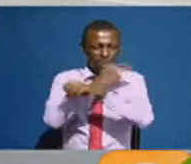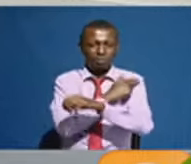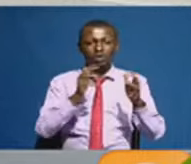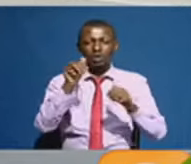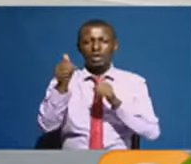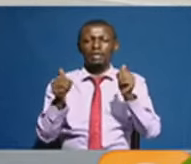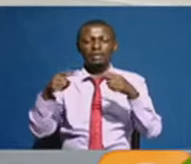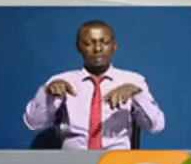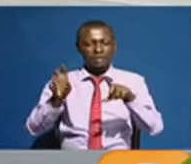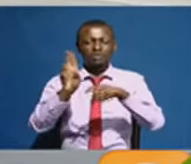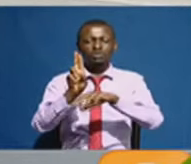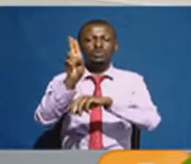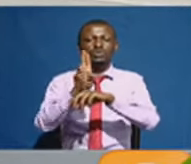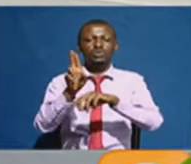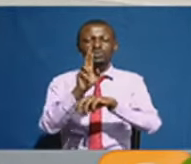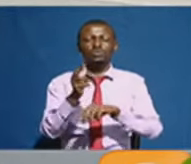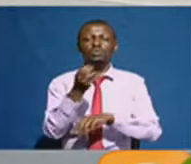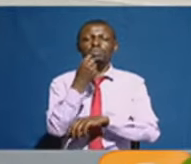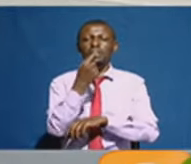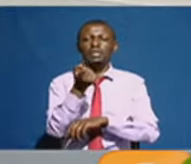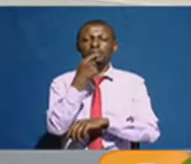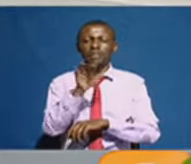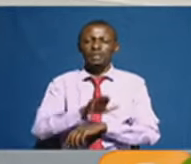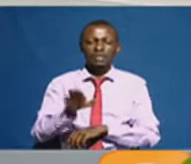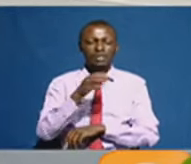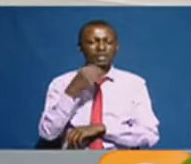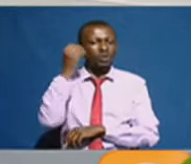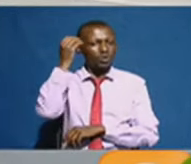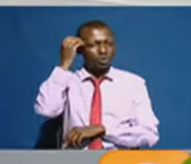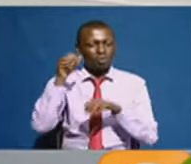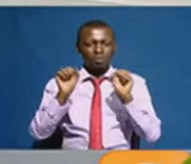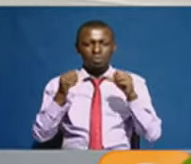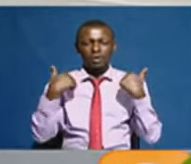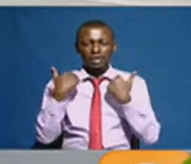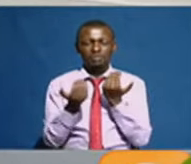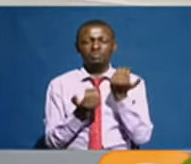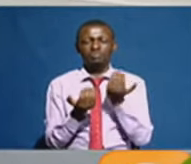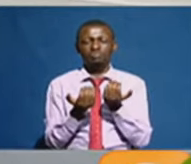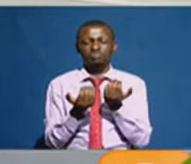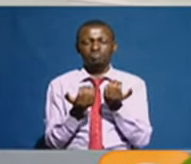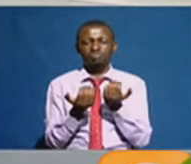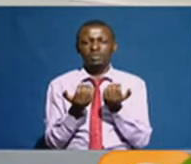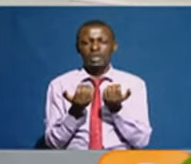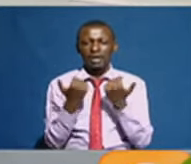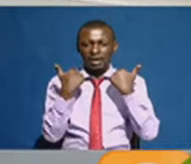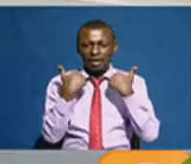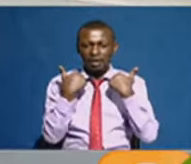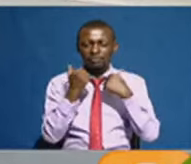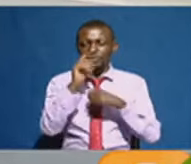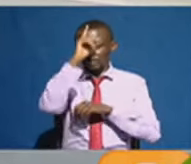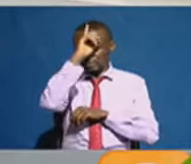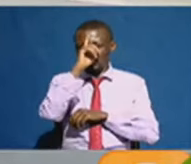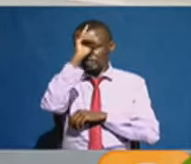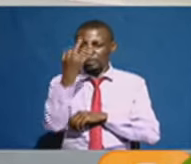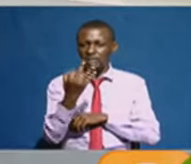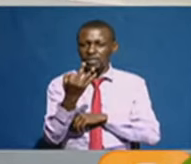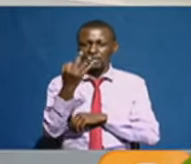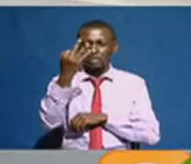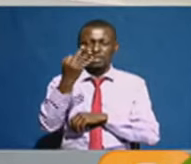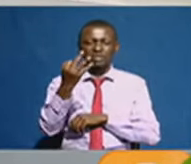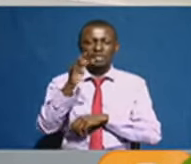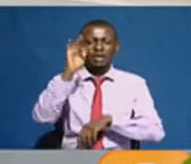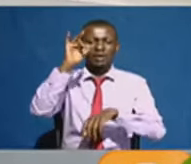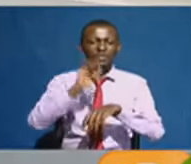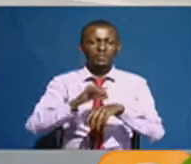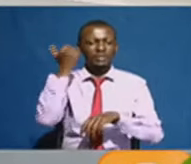home, there is a likelihood that we will now start to see some more serious consequences from patients on this. Because, you